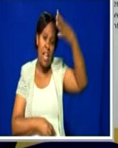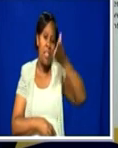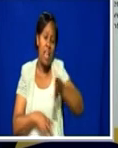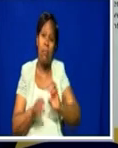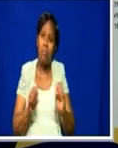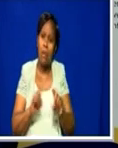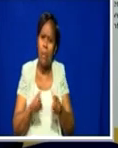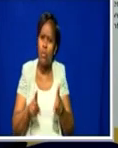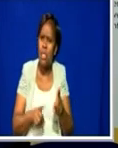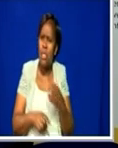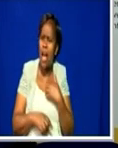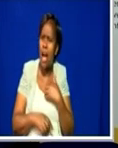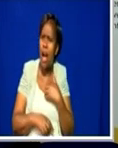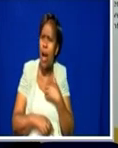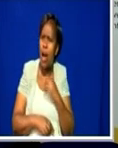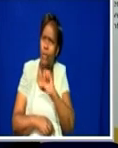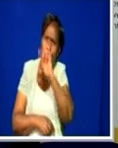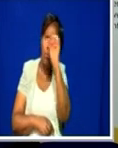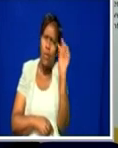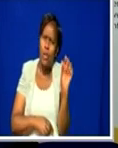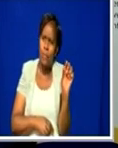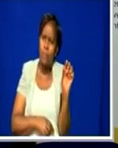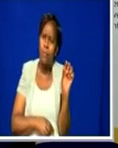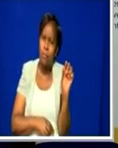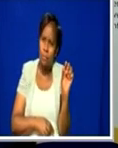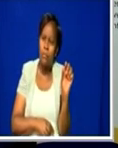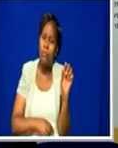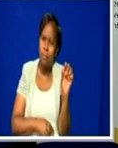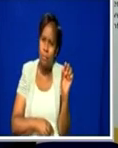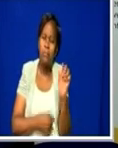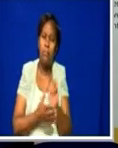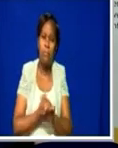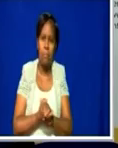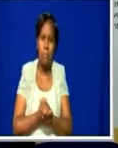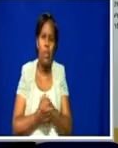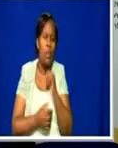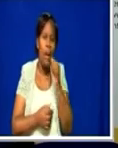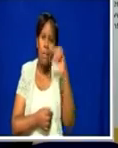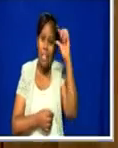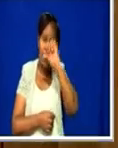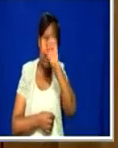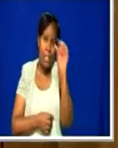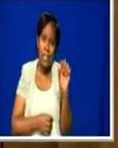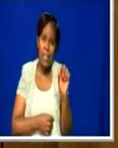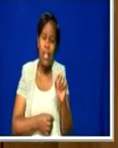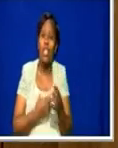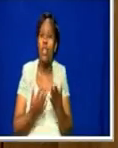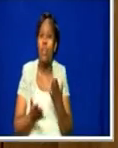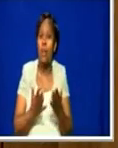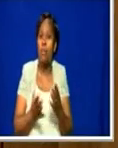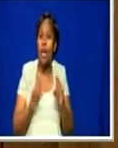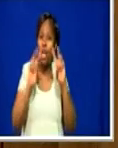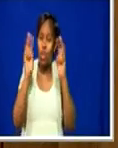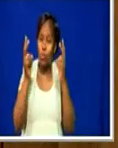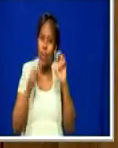but now we still have the moon. It doesn't mean that the sun is not there. Oh, it's still okay. Oh, I'm No, just it's only, asking. it's only maybe it's a topic